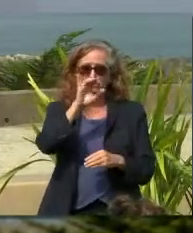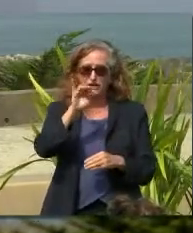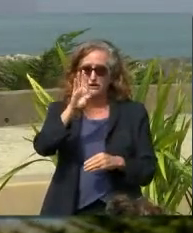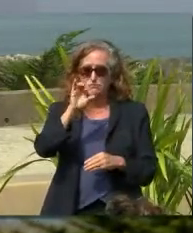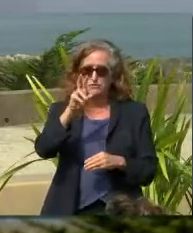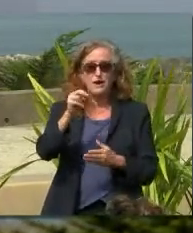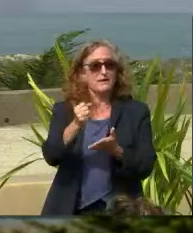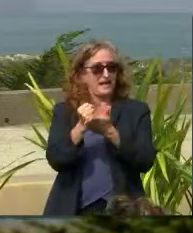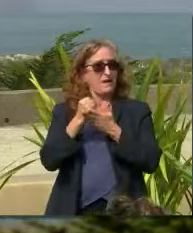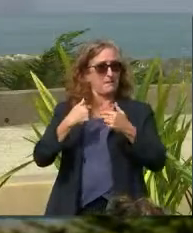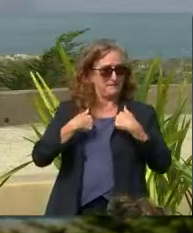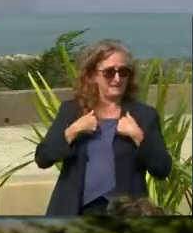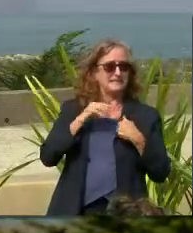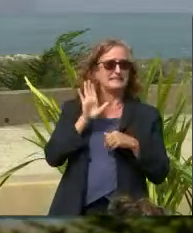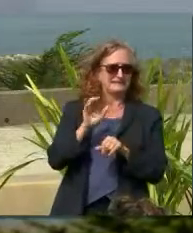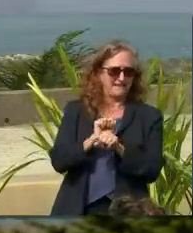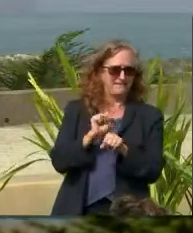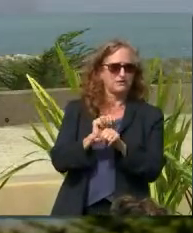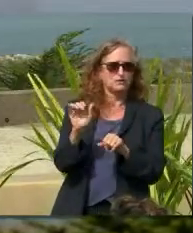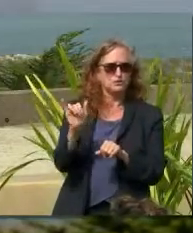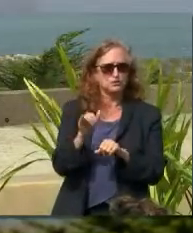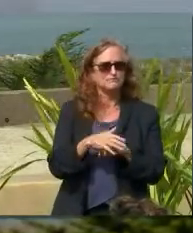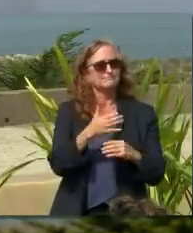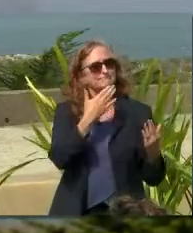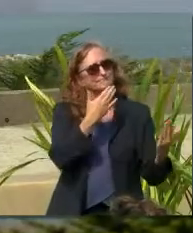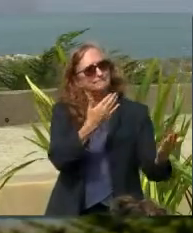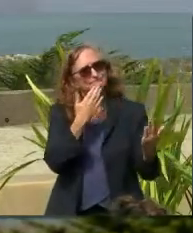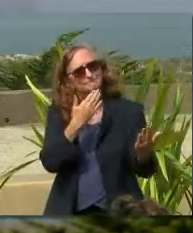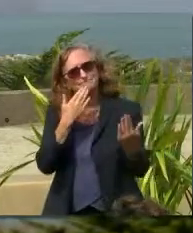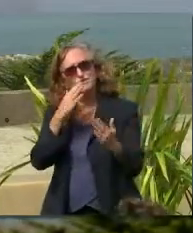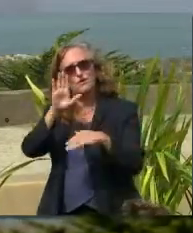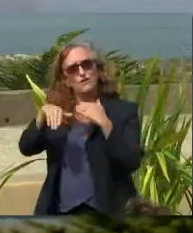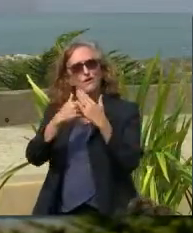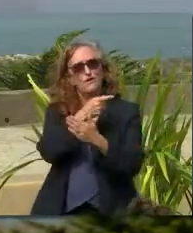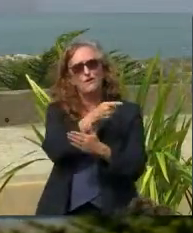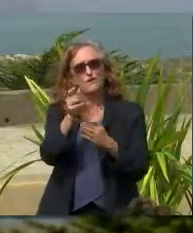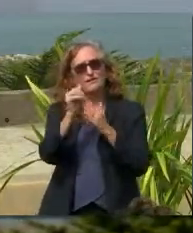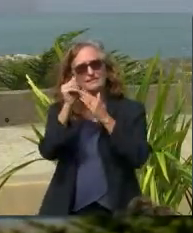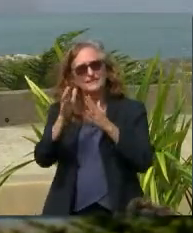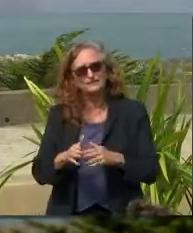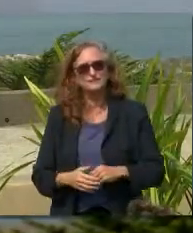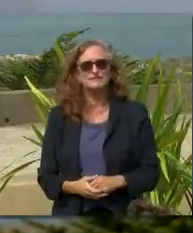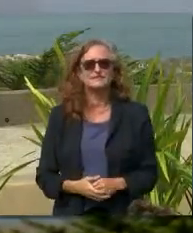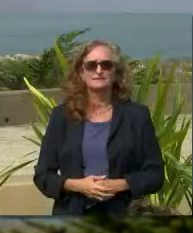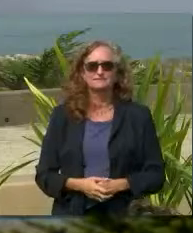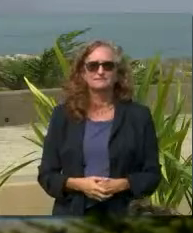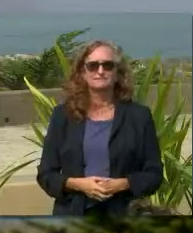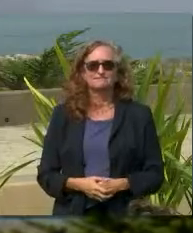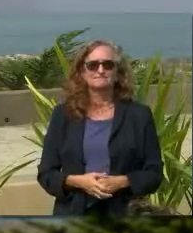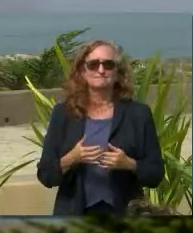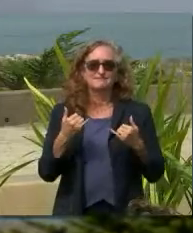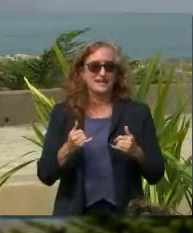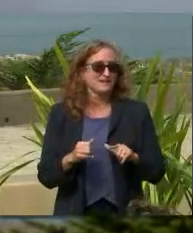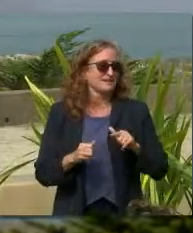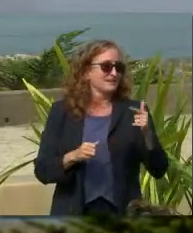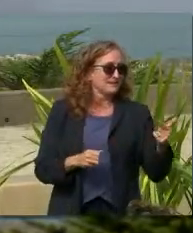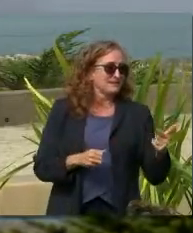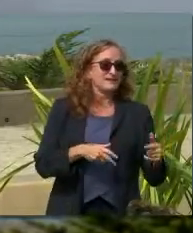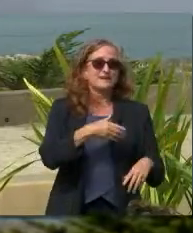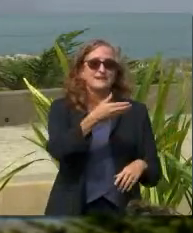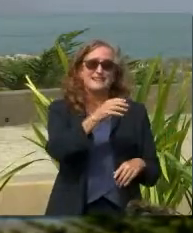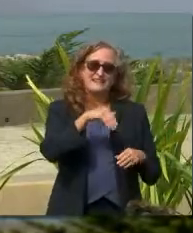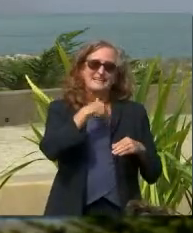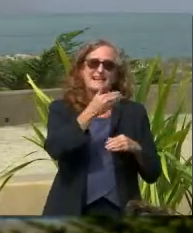effort as well. So thanks to all these leaders I get to work with. Now, I do want to introduce a tremendous leader in the Pacific